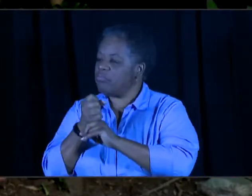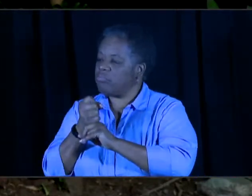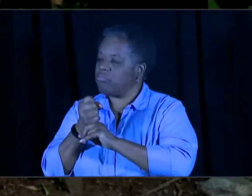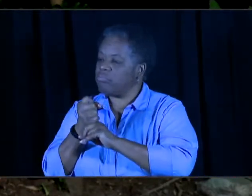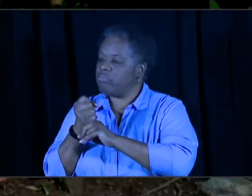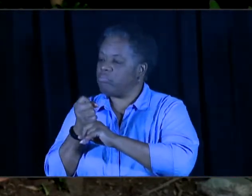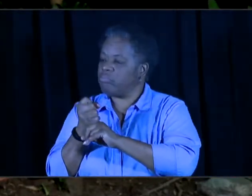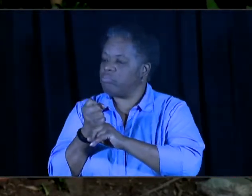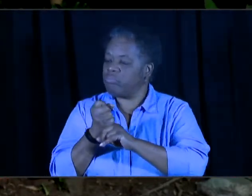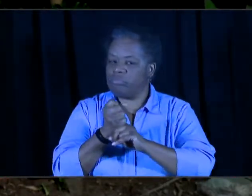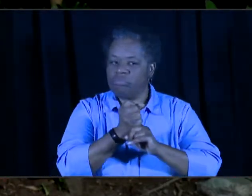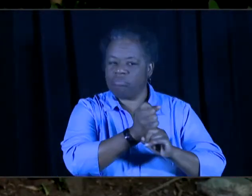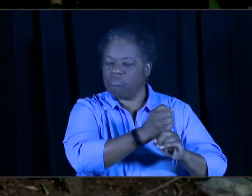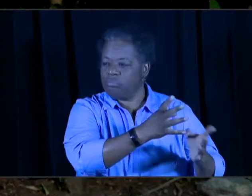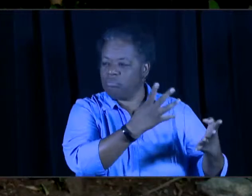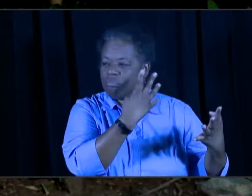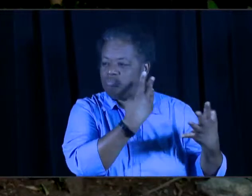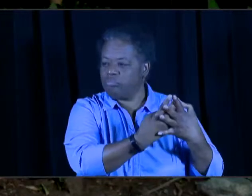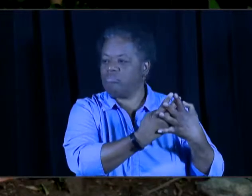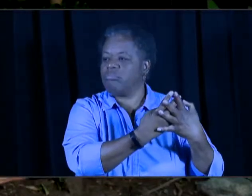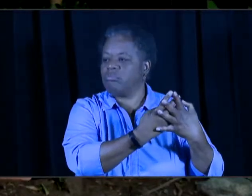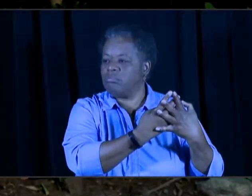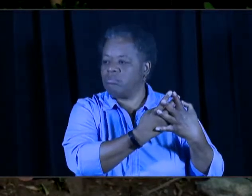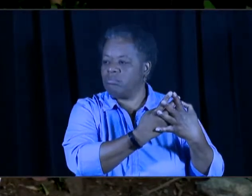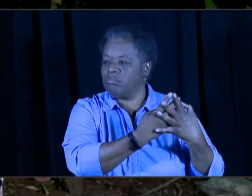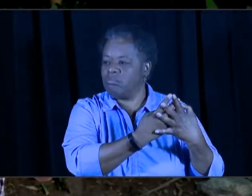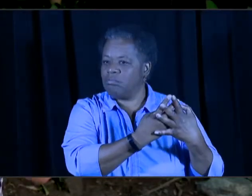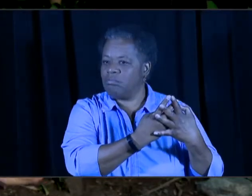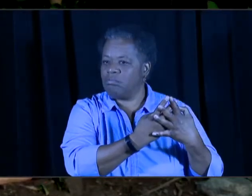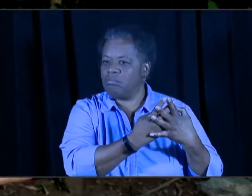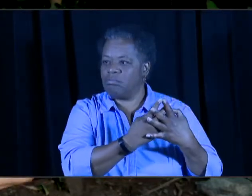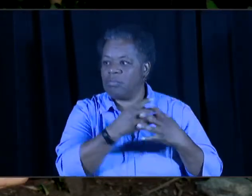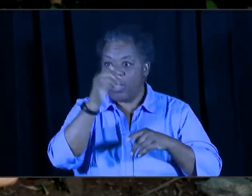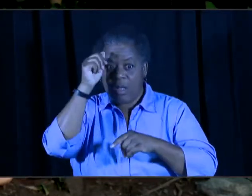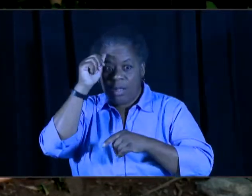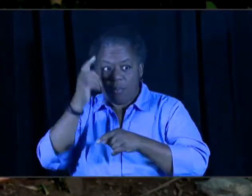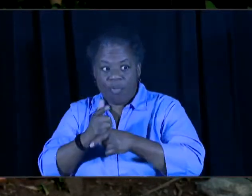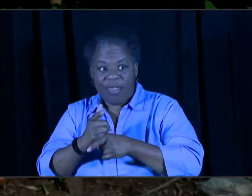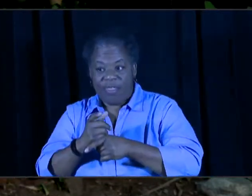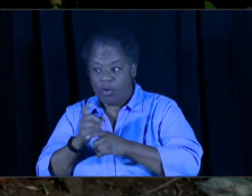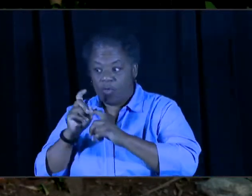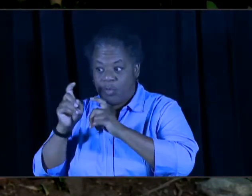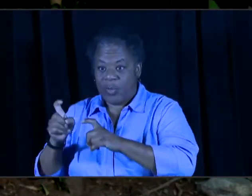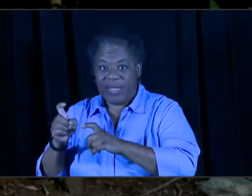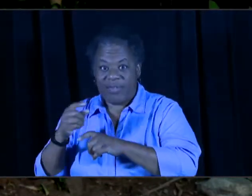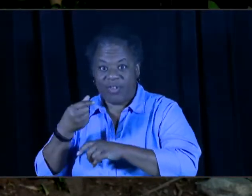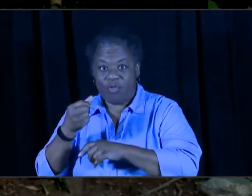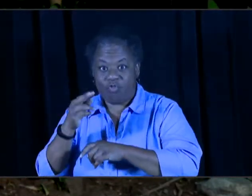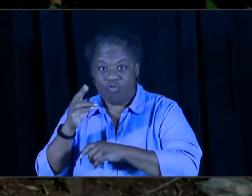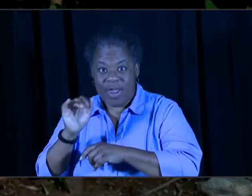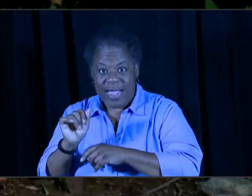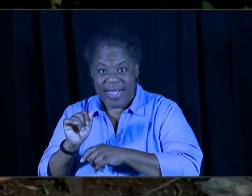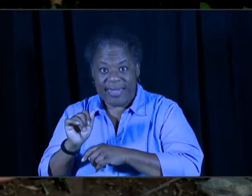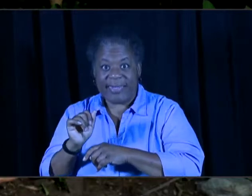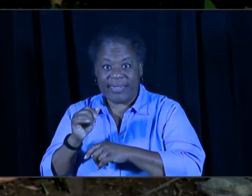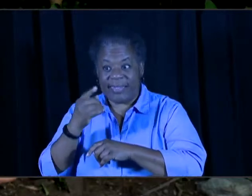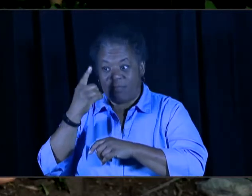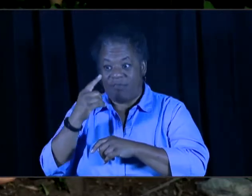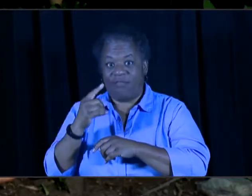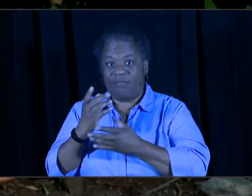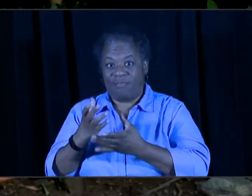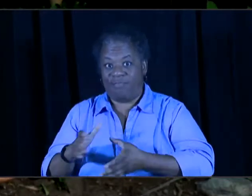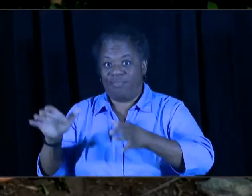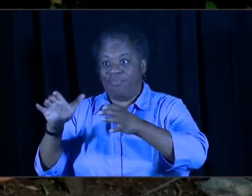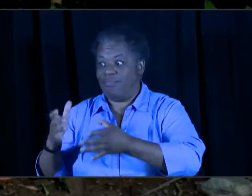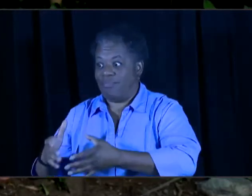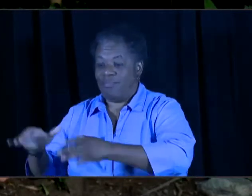would know that his threat was serious. The rest were given sacks of grain and provisions for their journey home. And Joseph